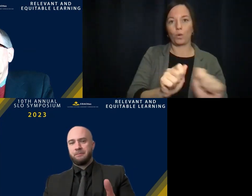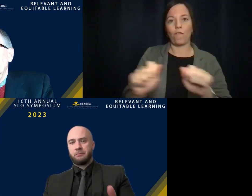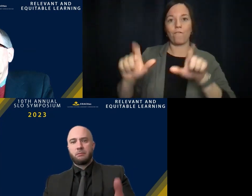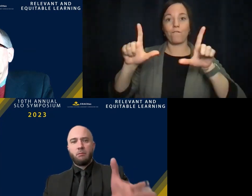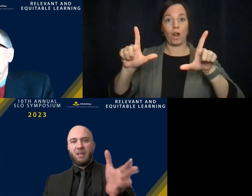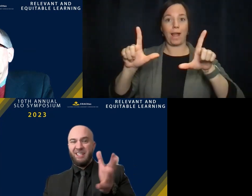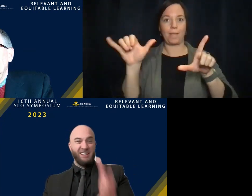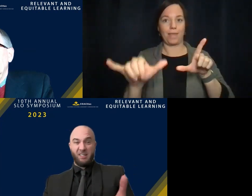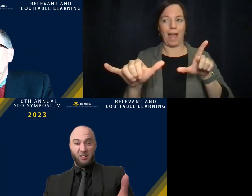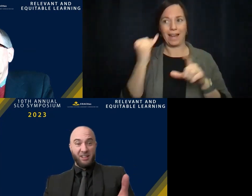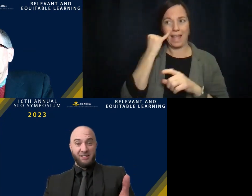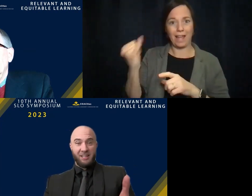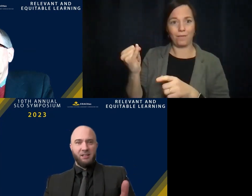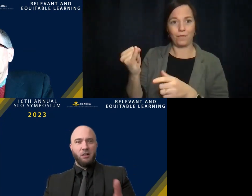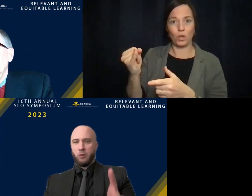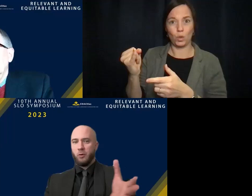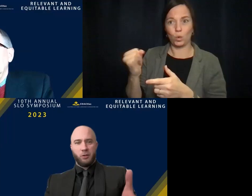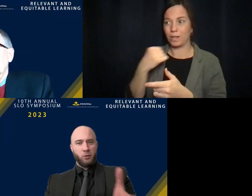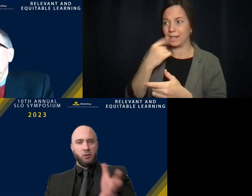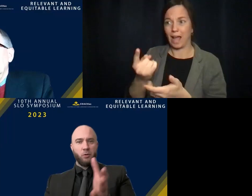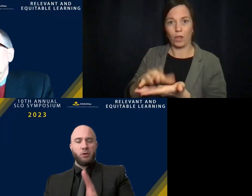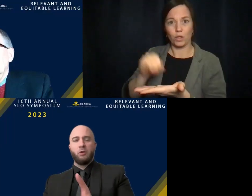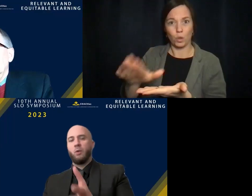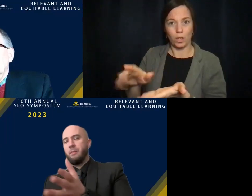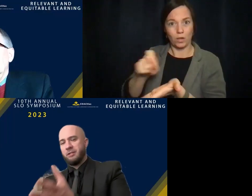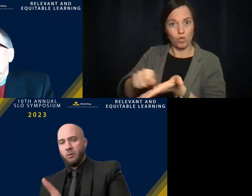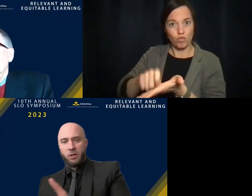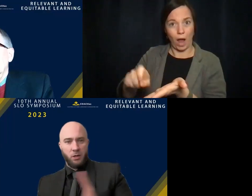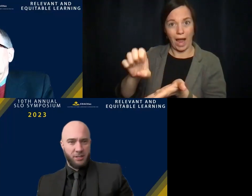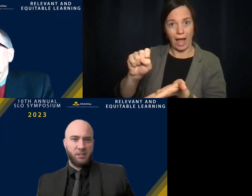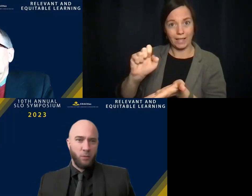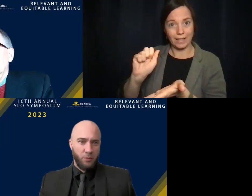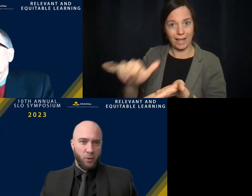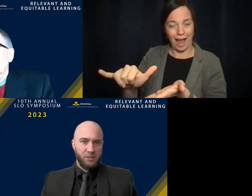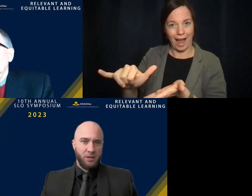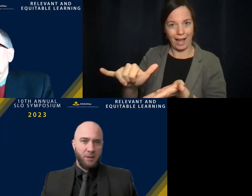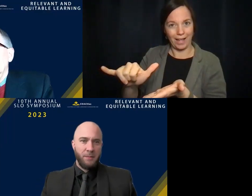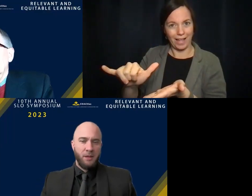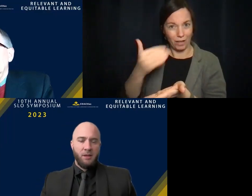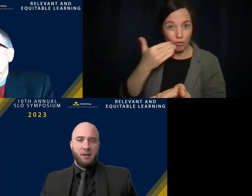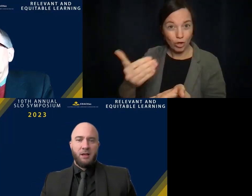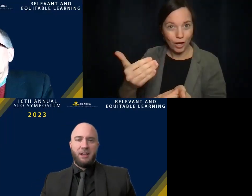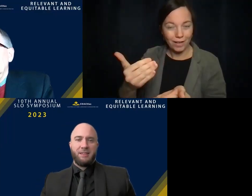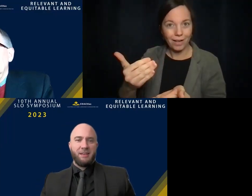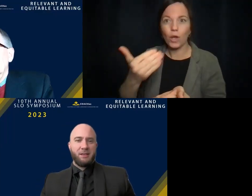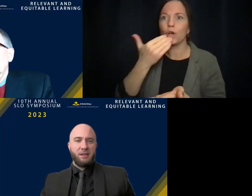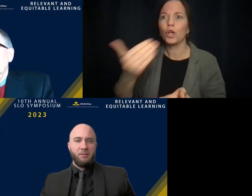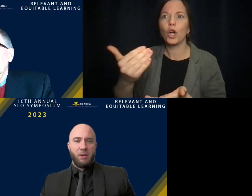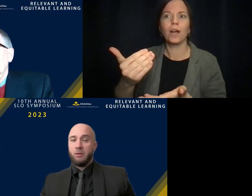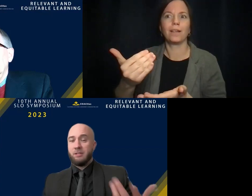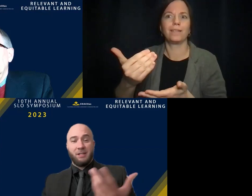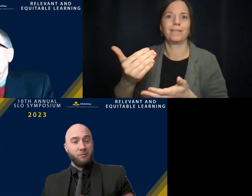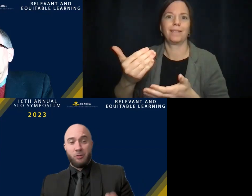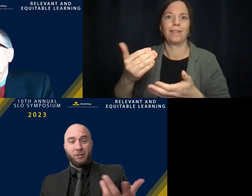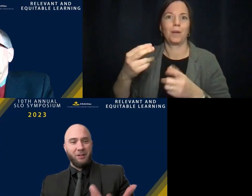essay, is it a good essay? According to who and according to what, based on what context and what point in time? I think